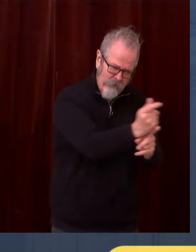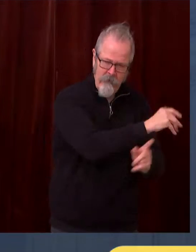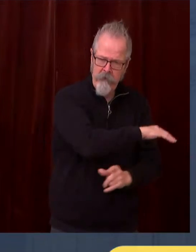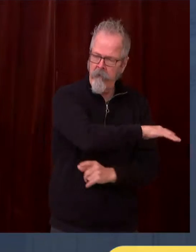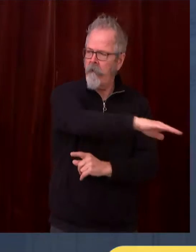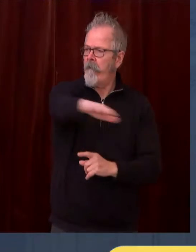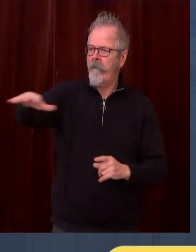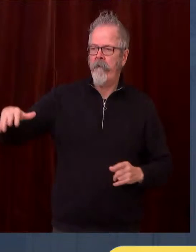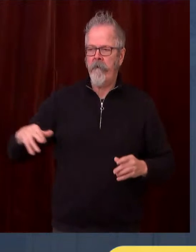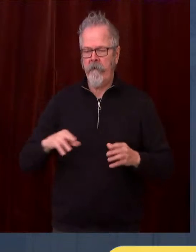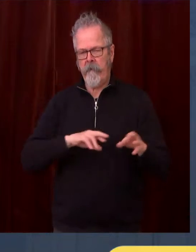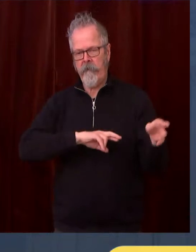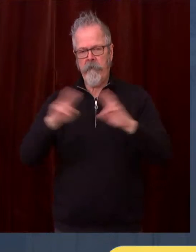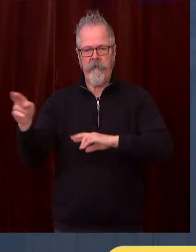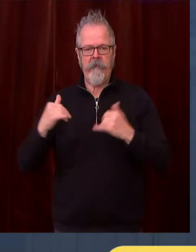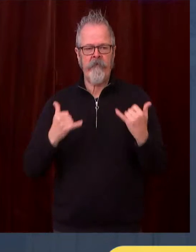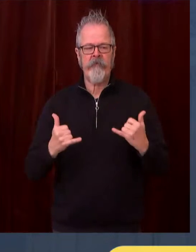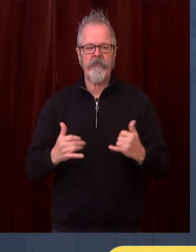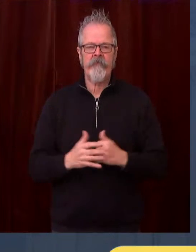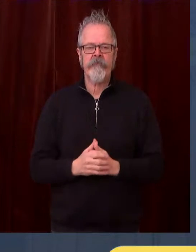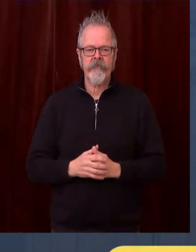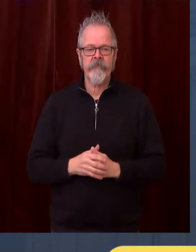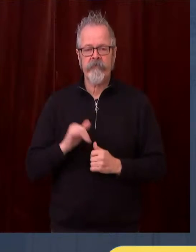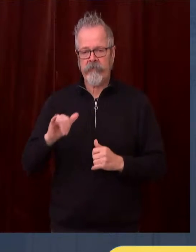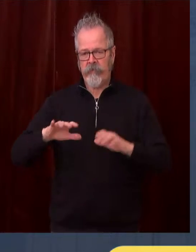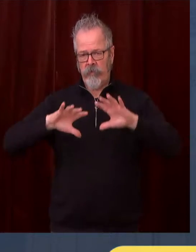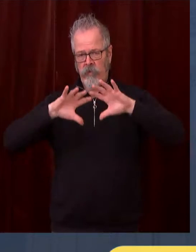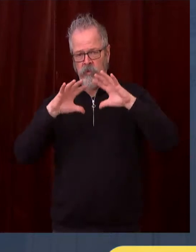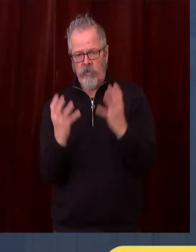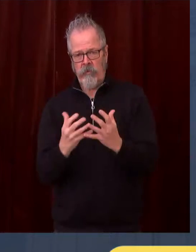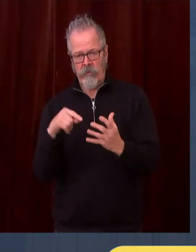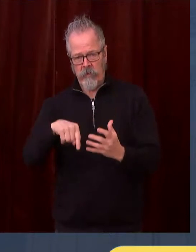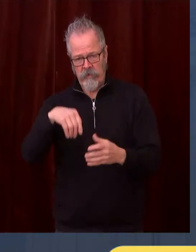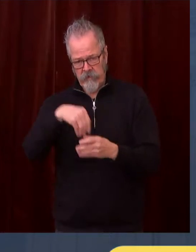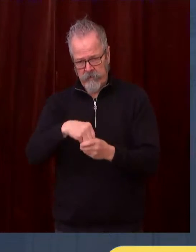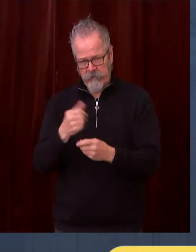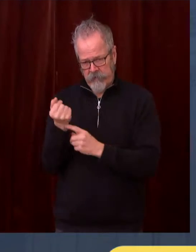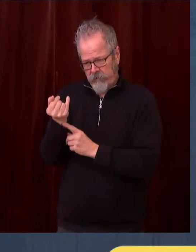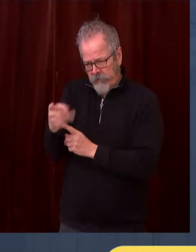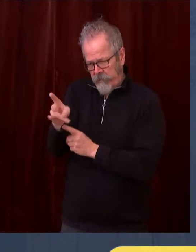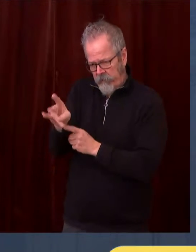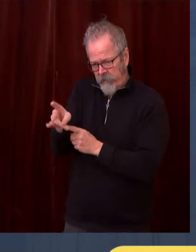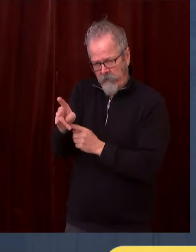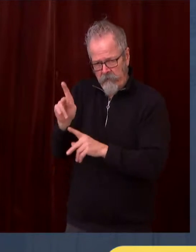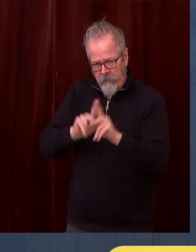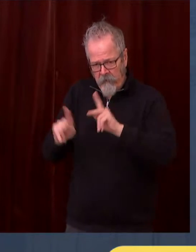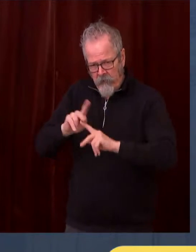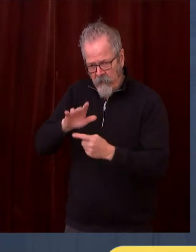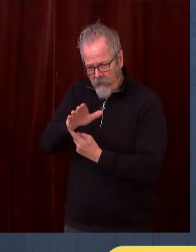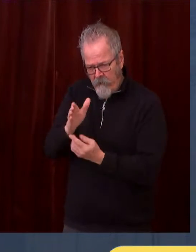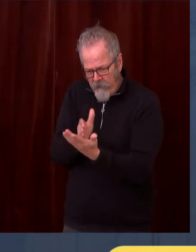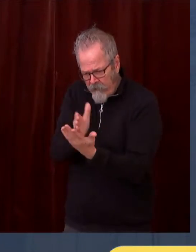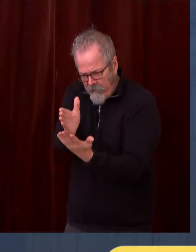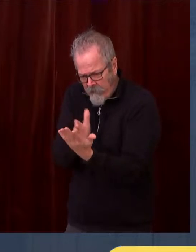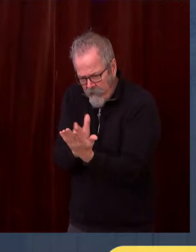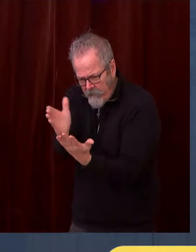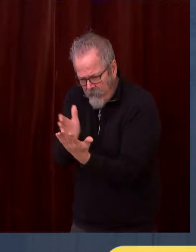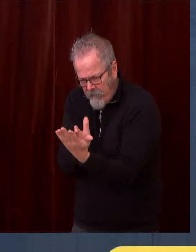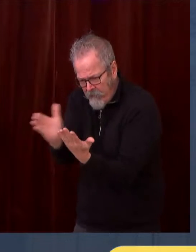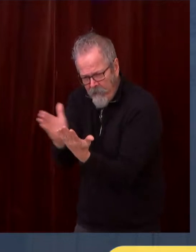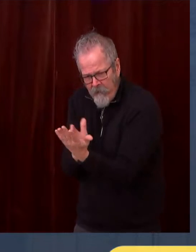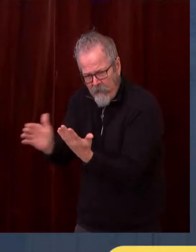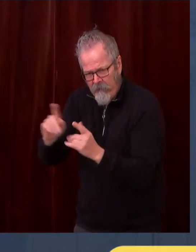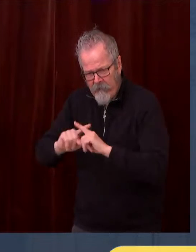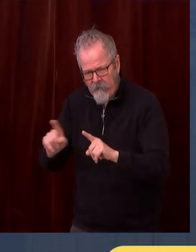in medicine and pediatrics, in public health, in biostatistics, in pharmaceutical sciences, and epidemiology,